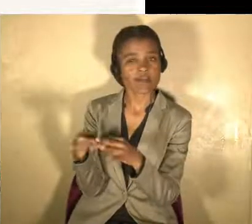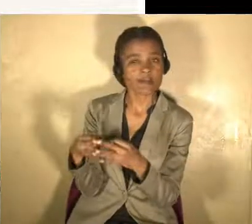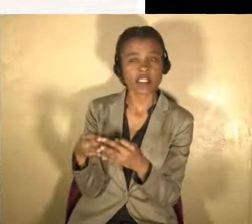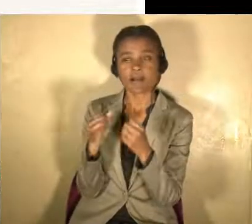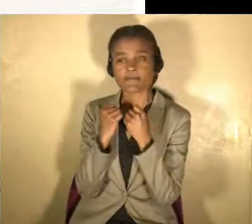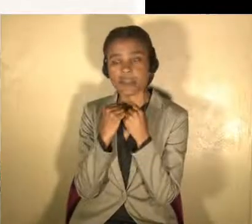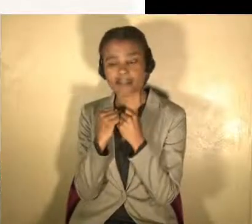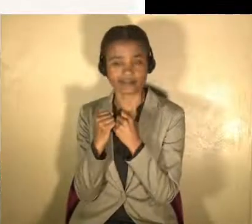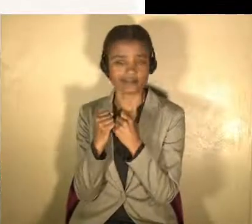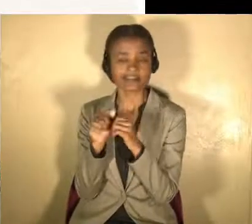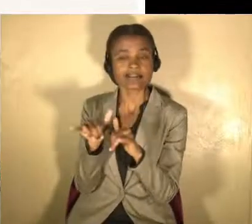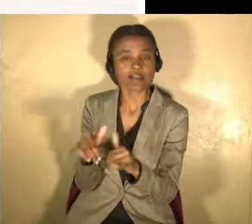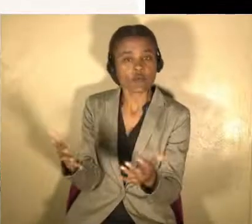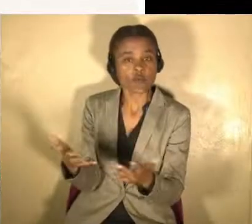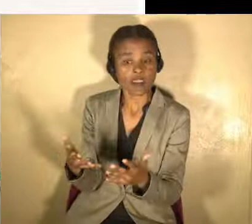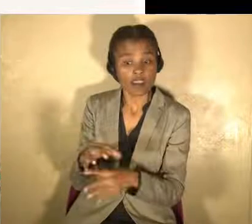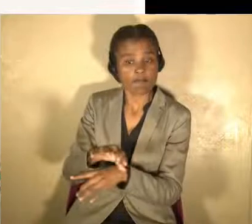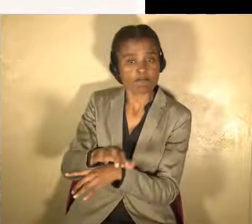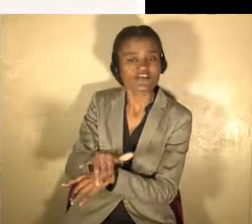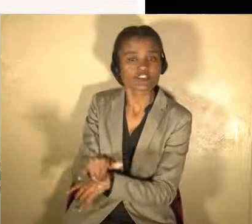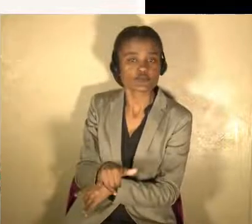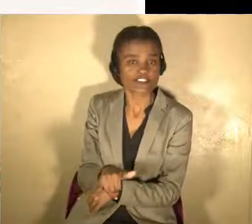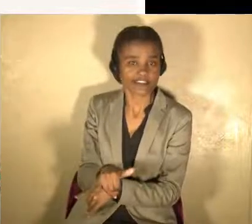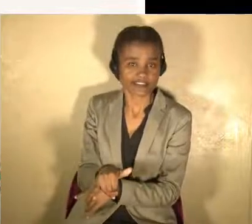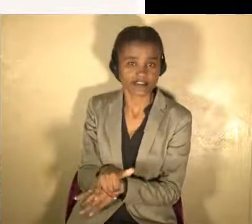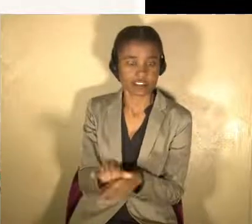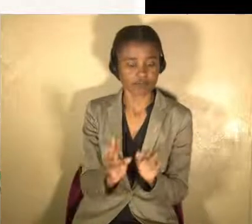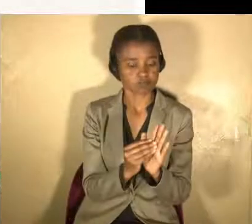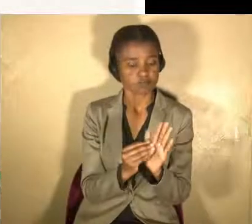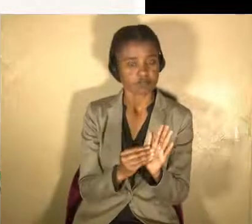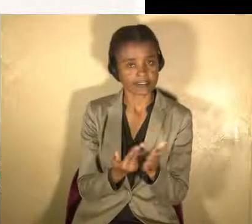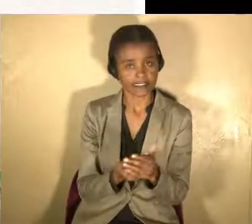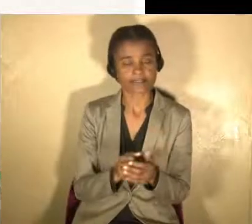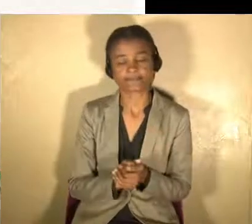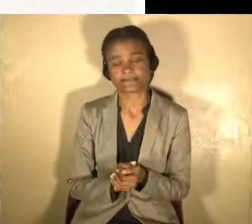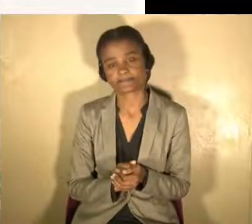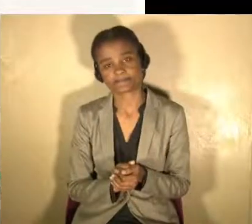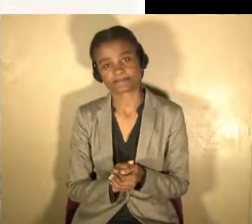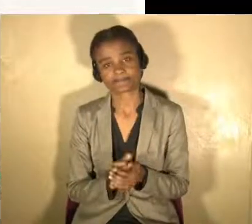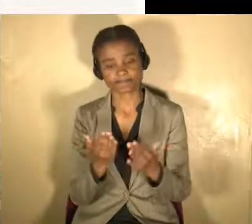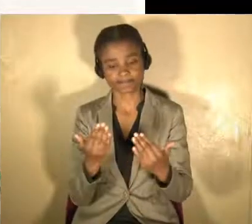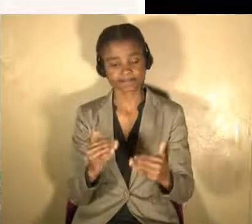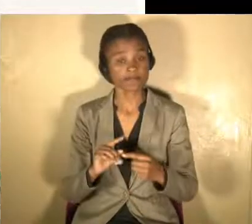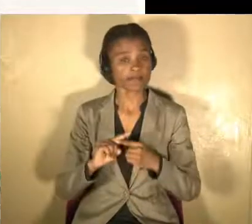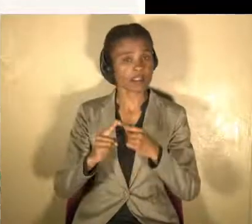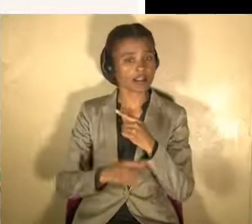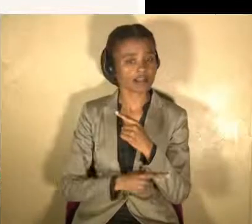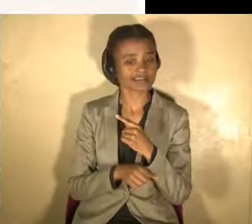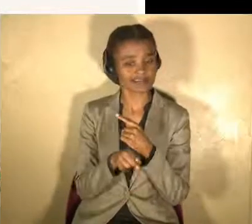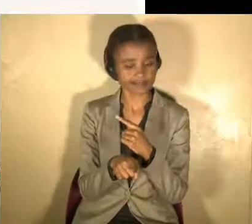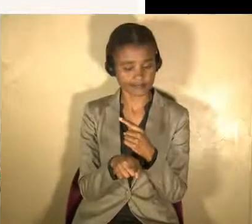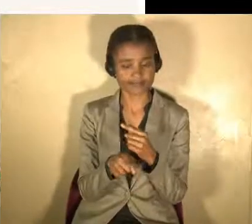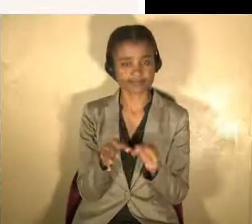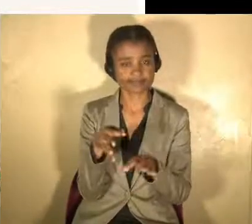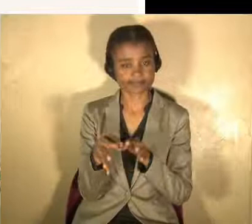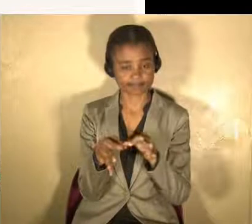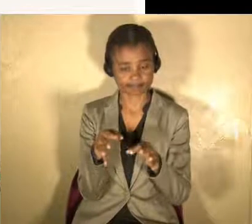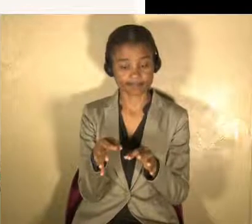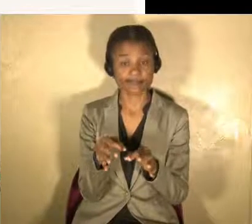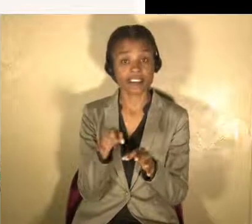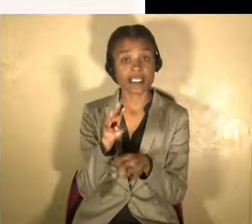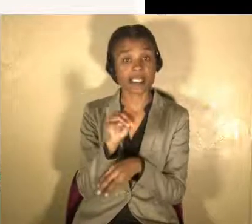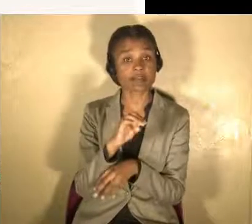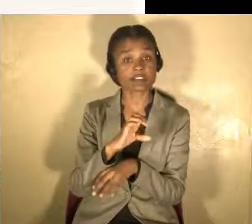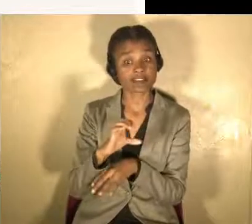the last part of clause 15, it requires the minister or the MEC for social development